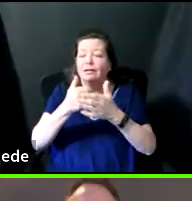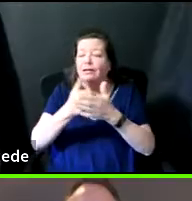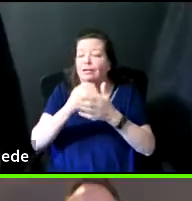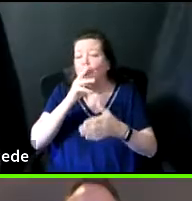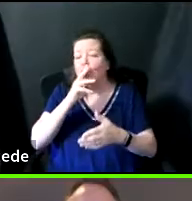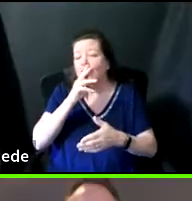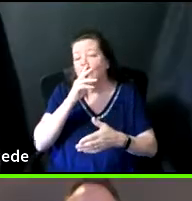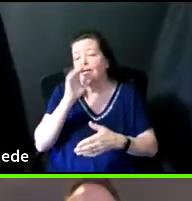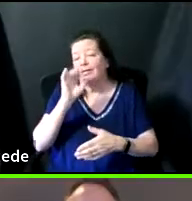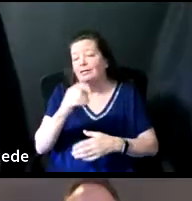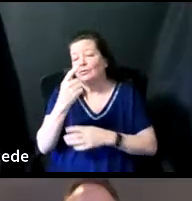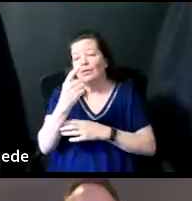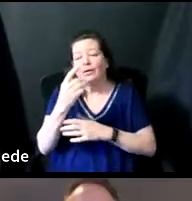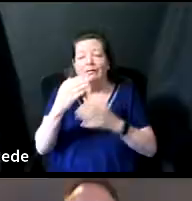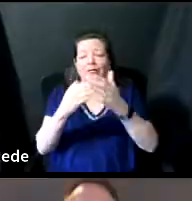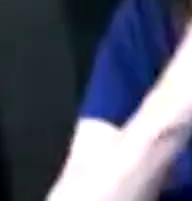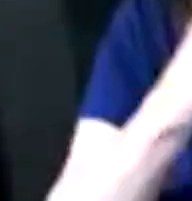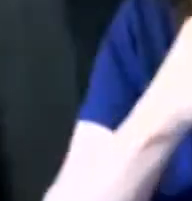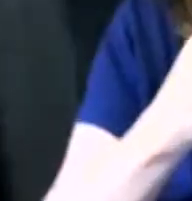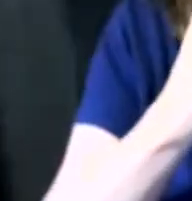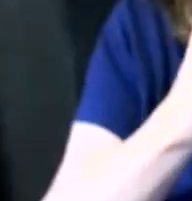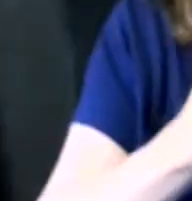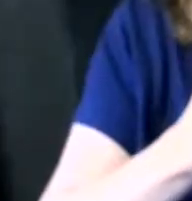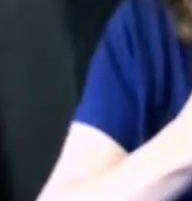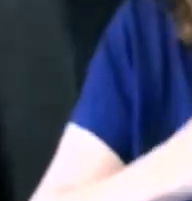of the distinguishing elements.